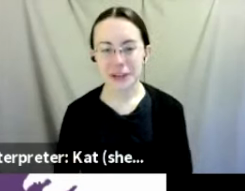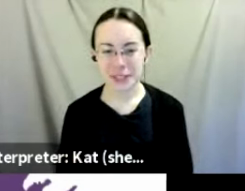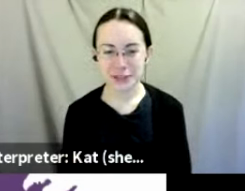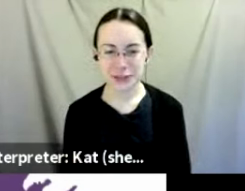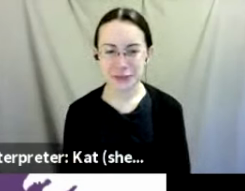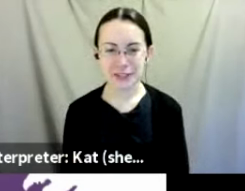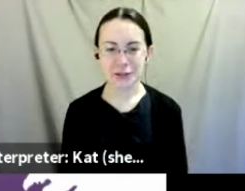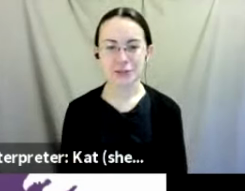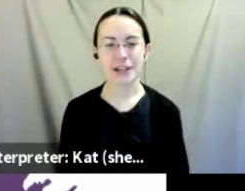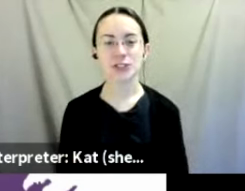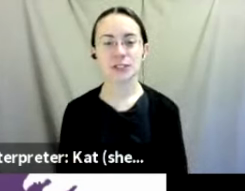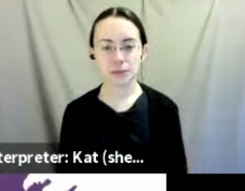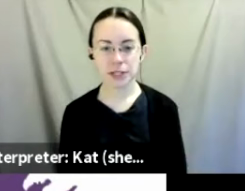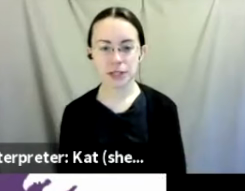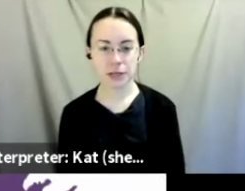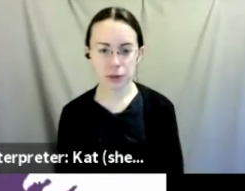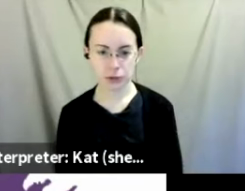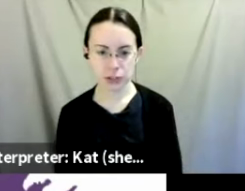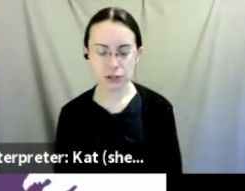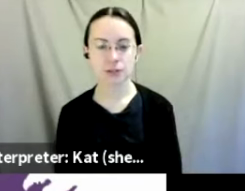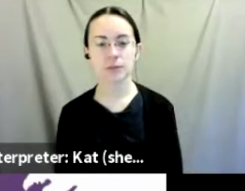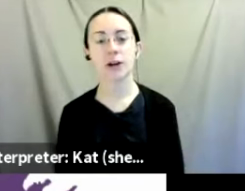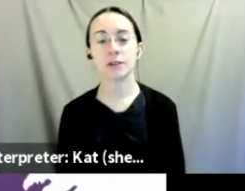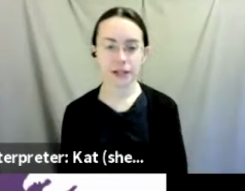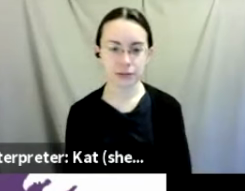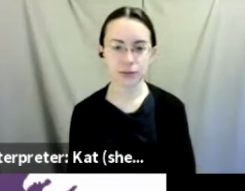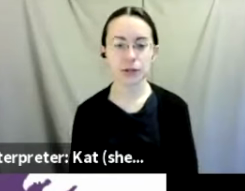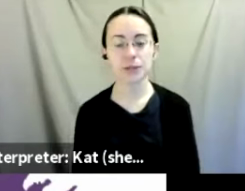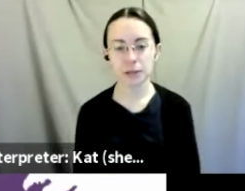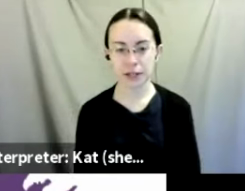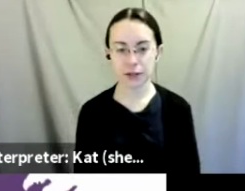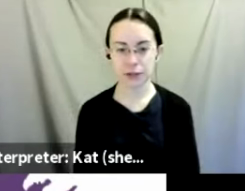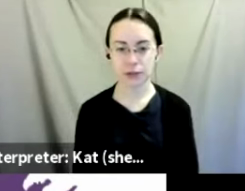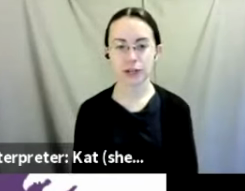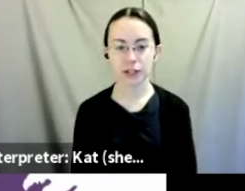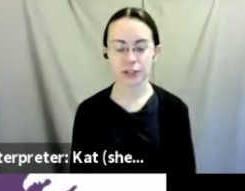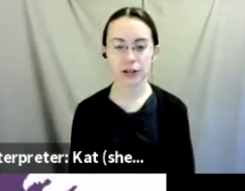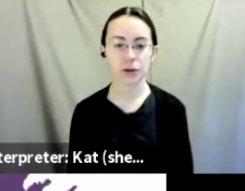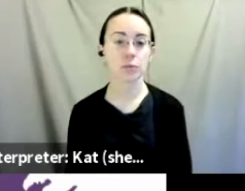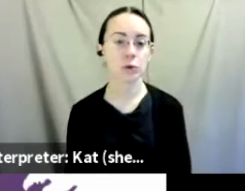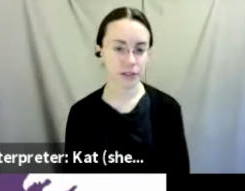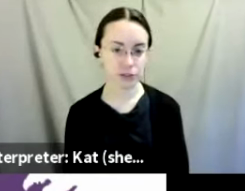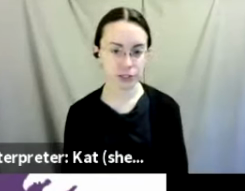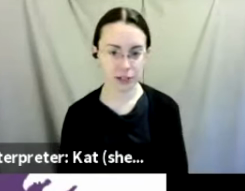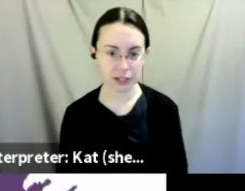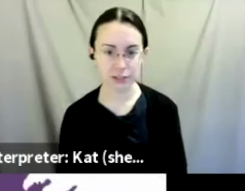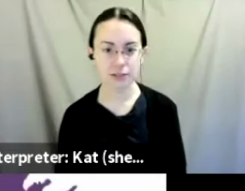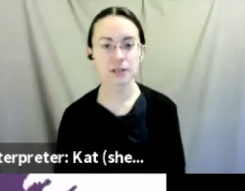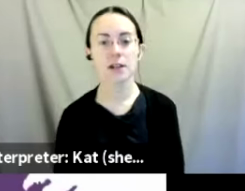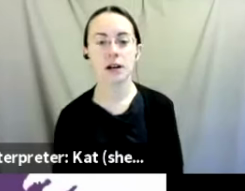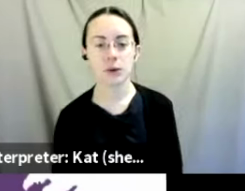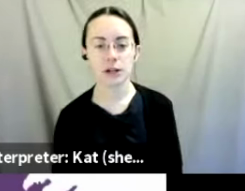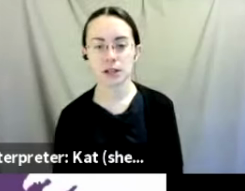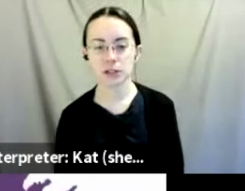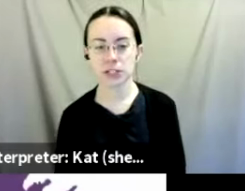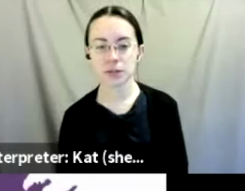okay, so let me introduce myself. I just completed my postdoc. Well, I completed medical school and realized that I wanted more research experience.